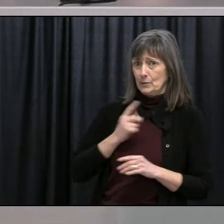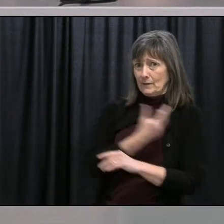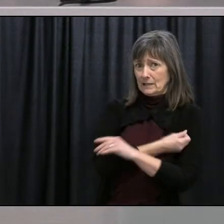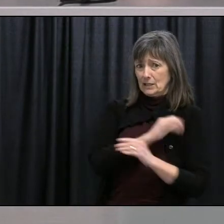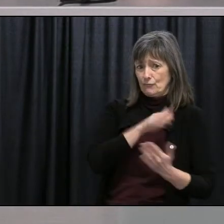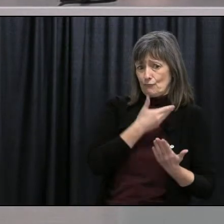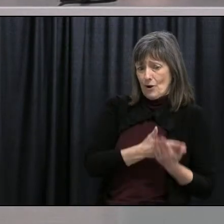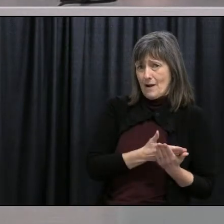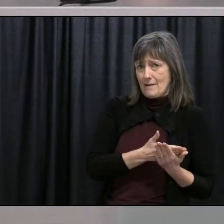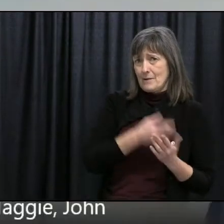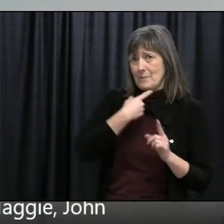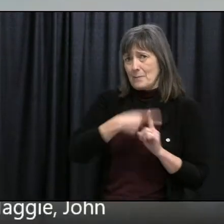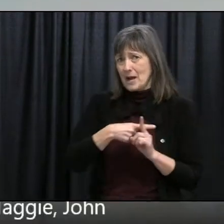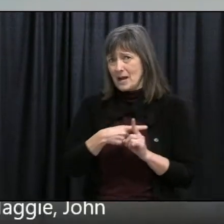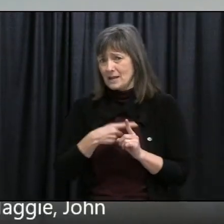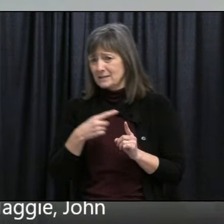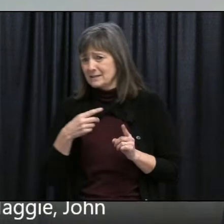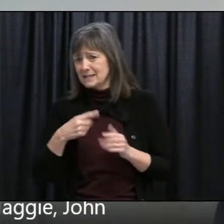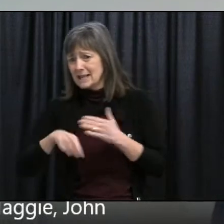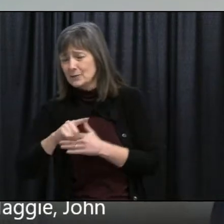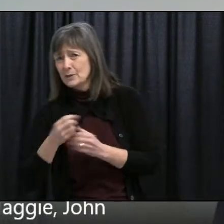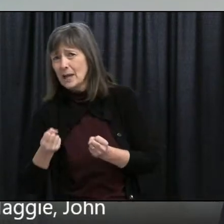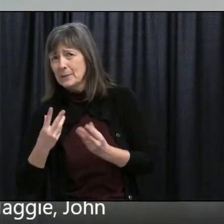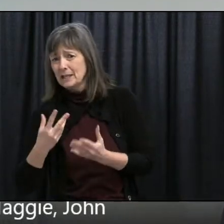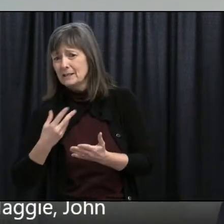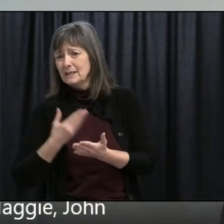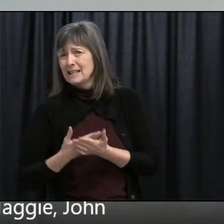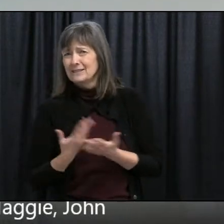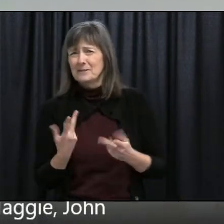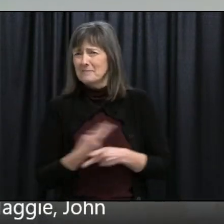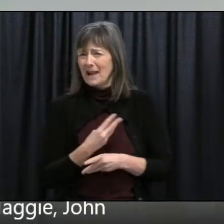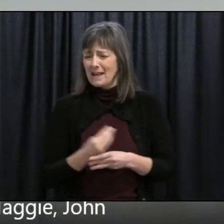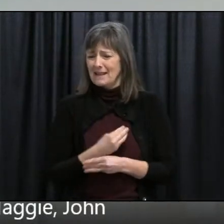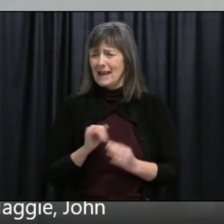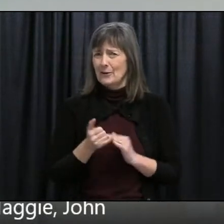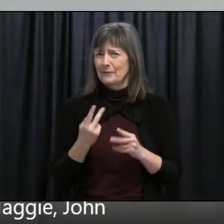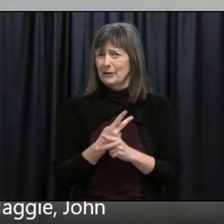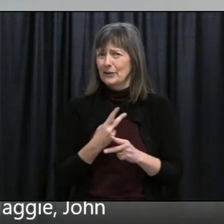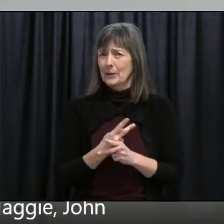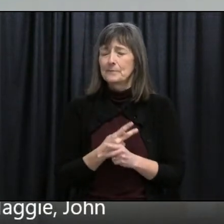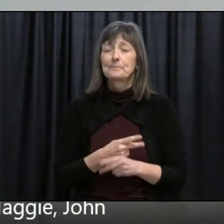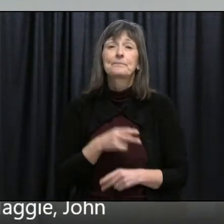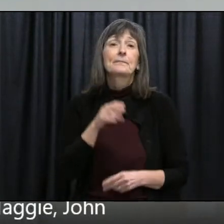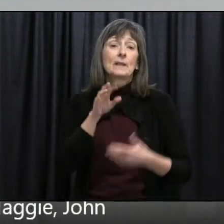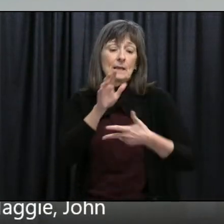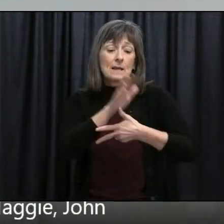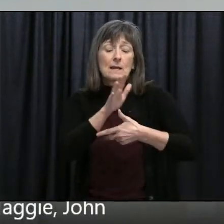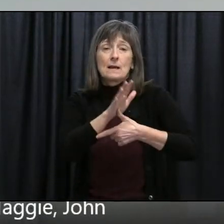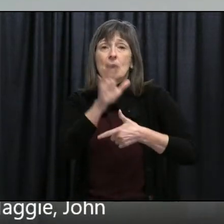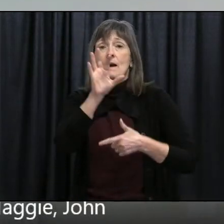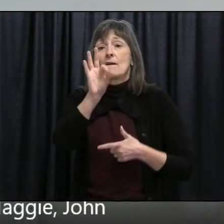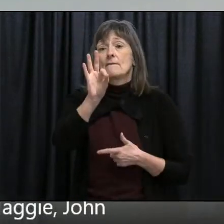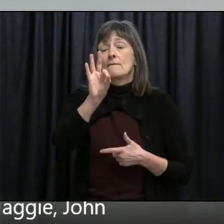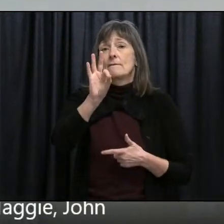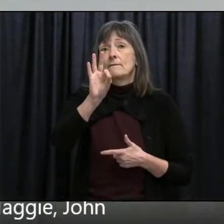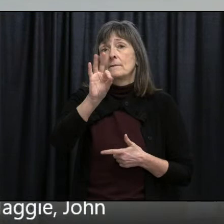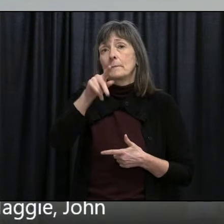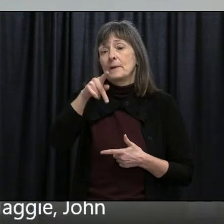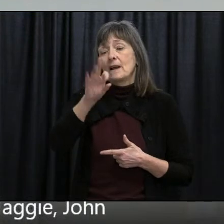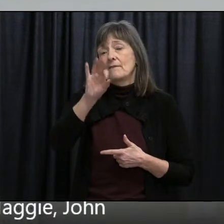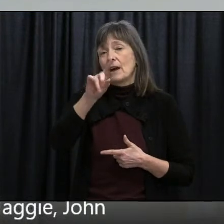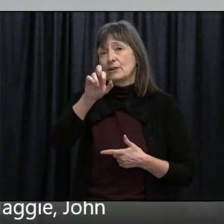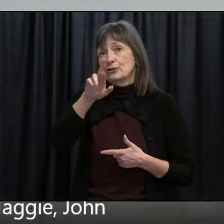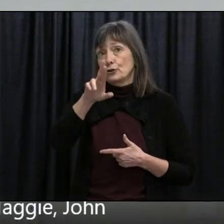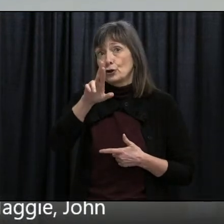this week? The numbers for Pfizer are fairly consistent, and they do give us about 2 weeks of lead